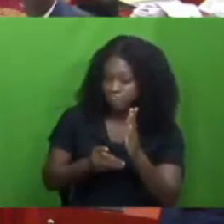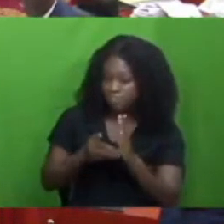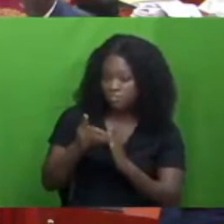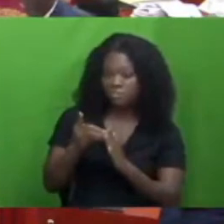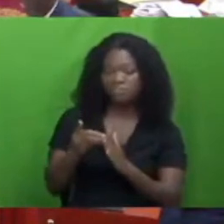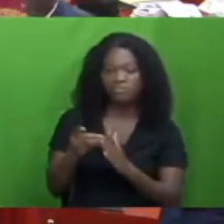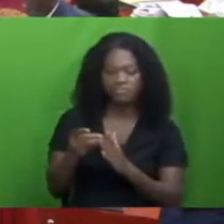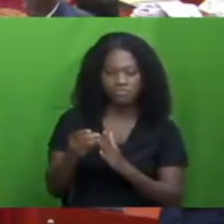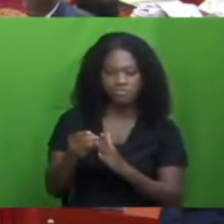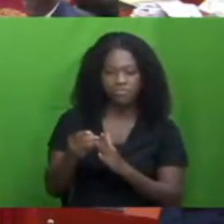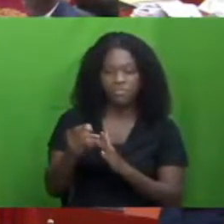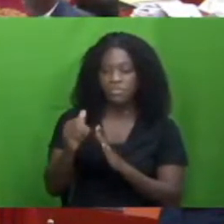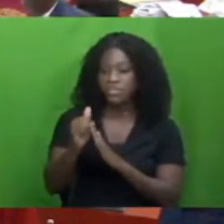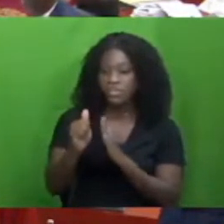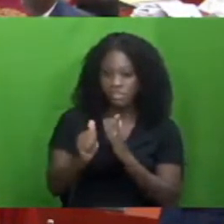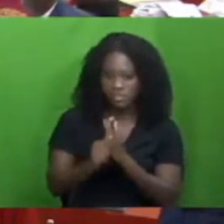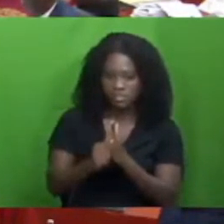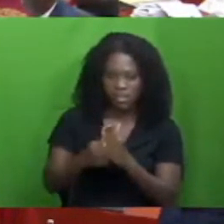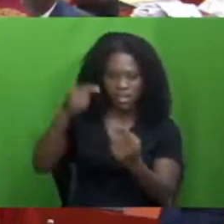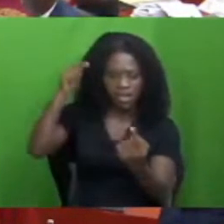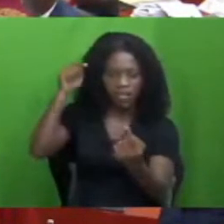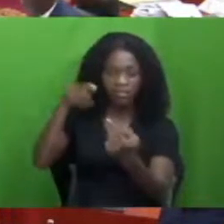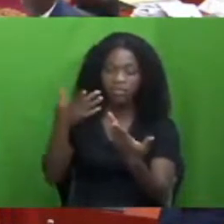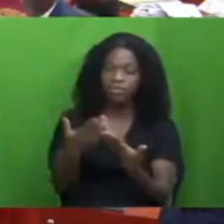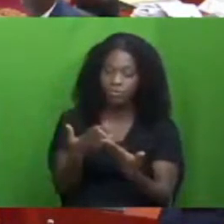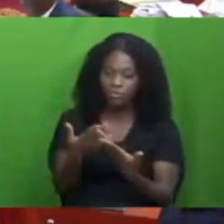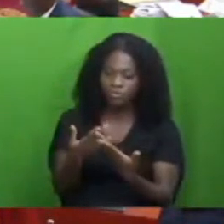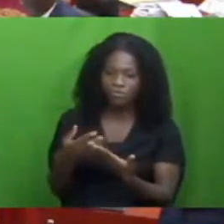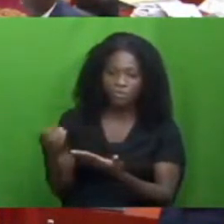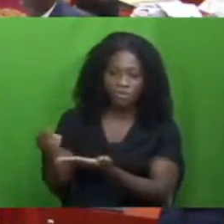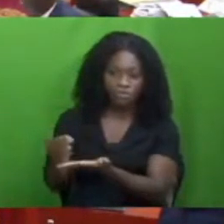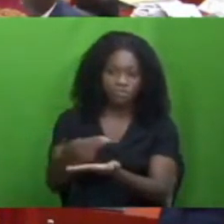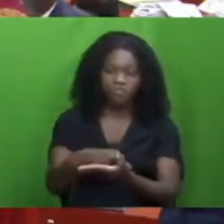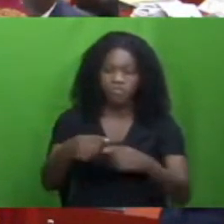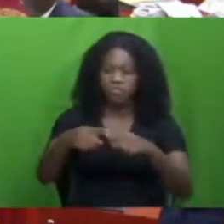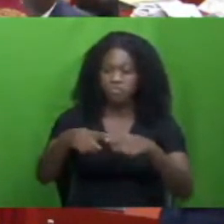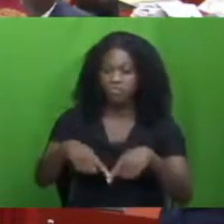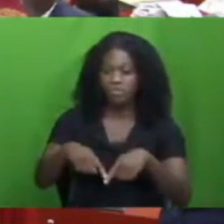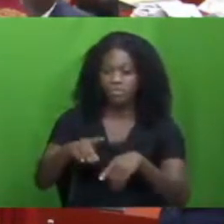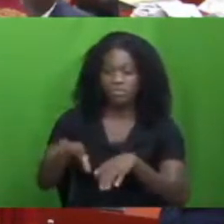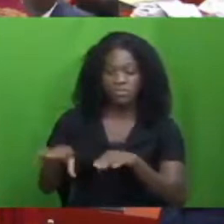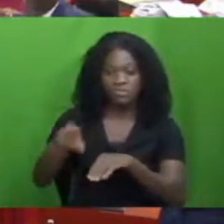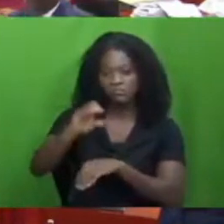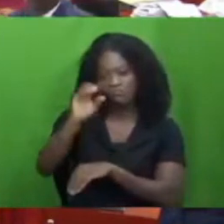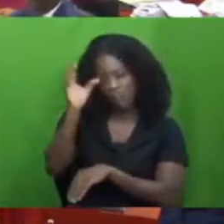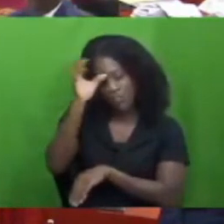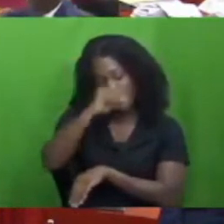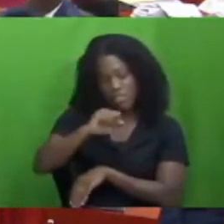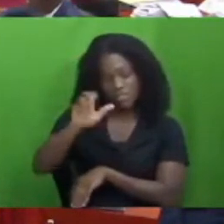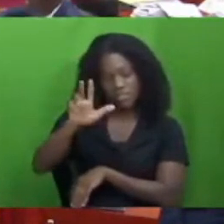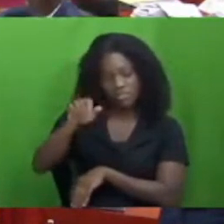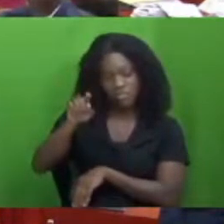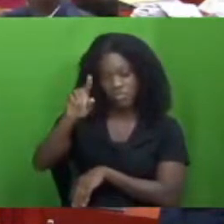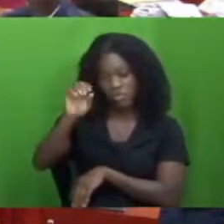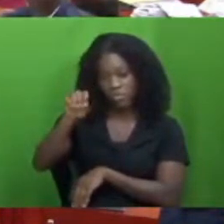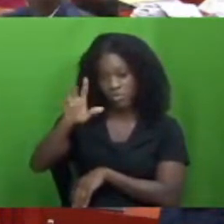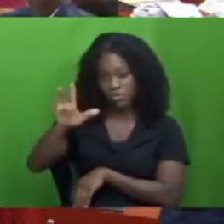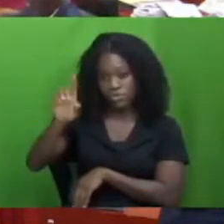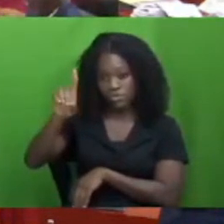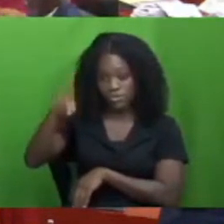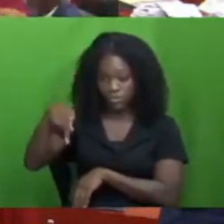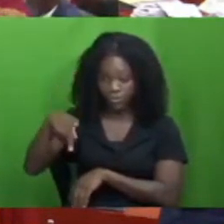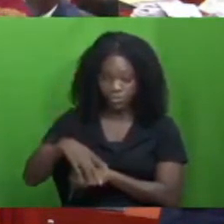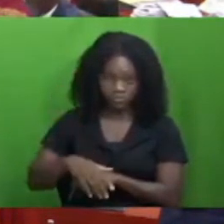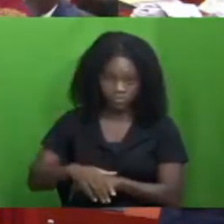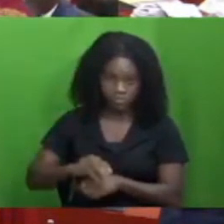specifically targeted at growing the revenue base to yield an estimated 1.35% of GDP. The Ministry of Finance